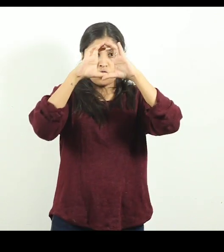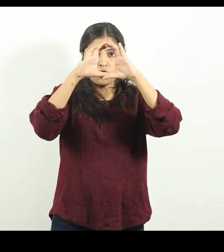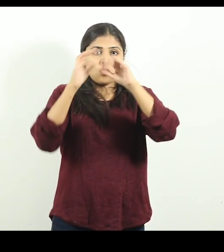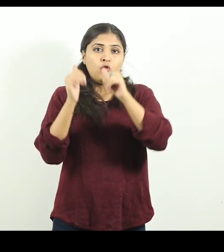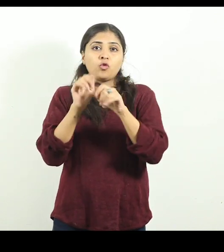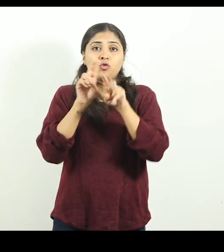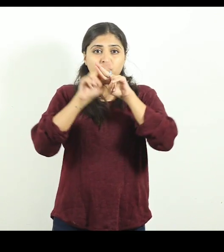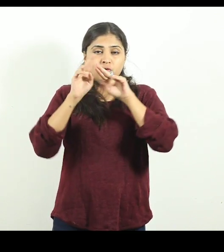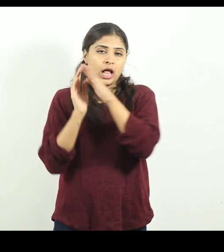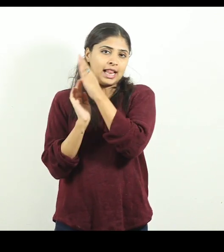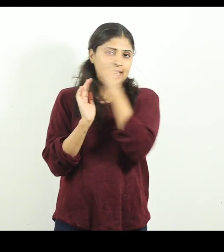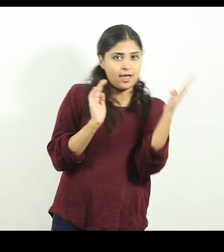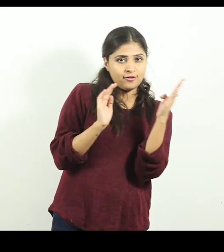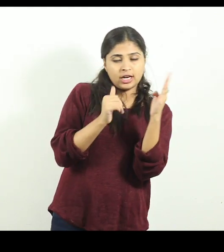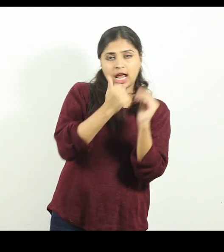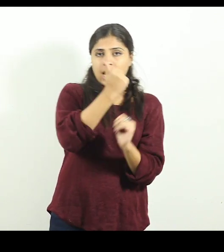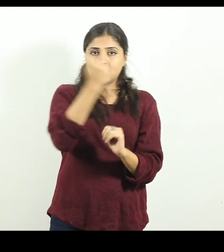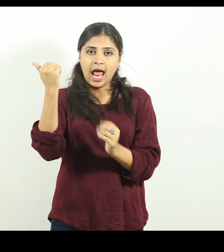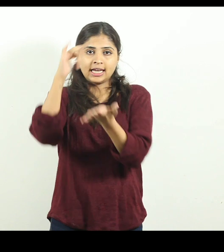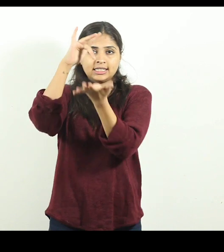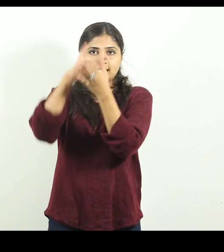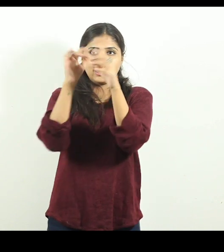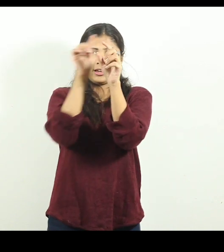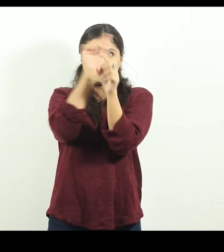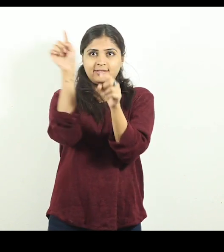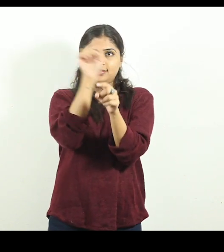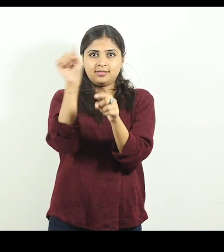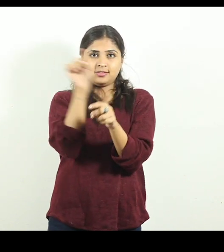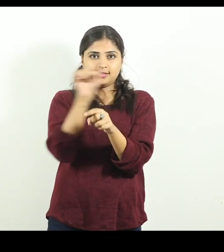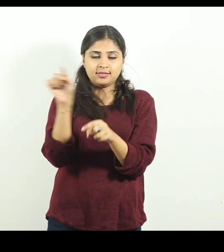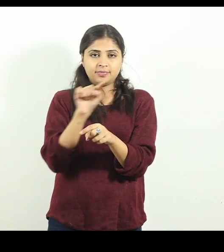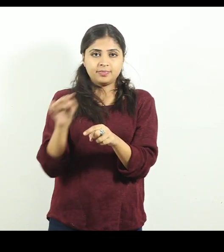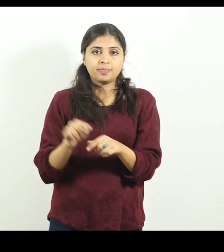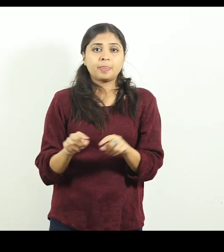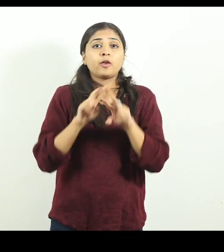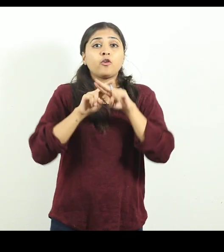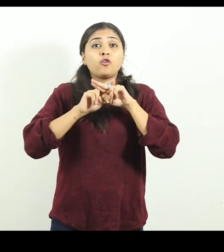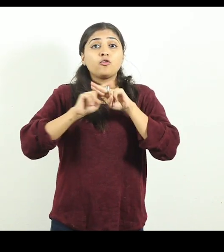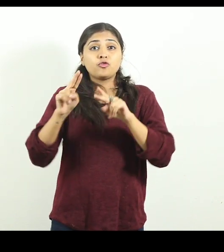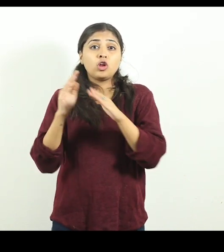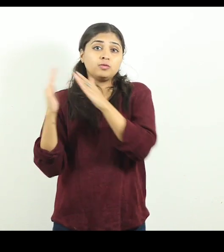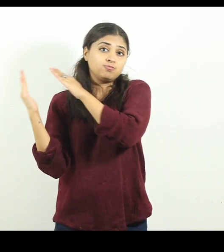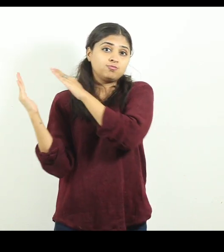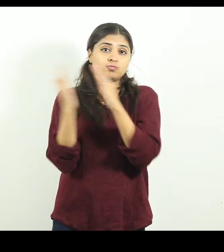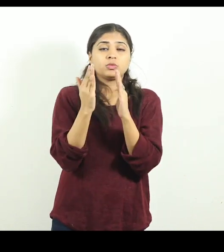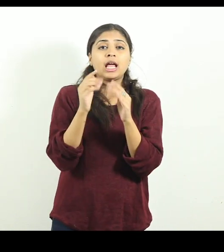The way lines of the text are arranged: full left, right, center.